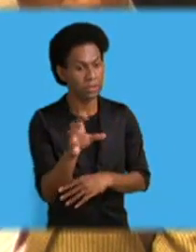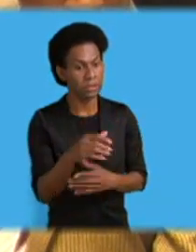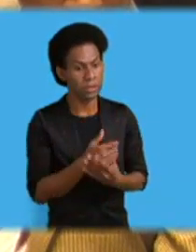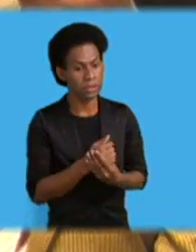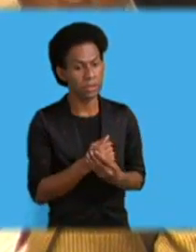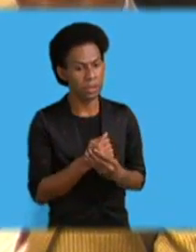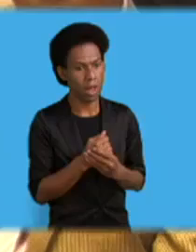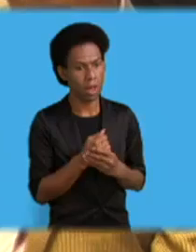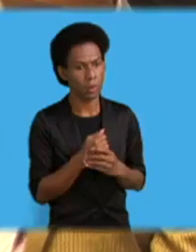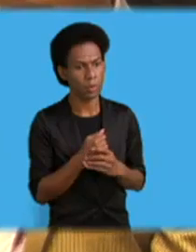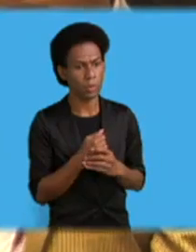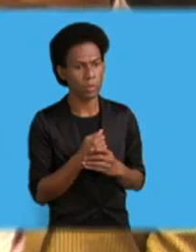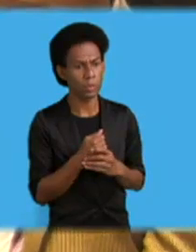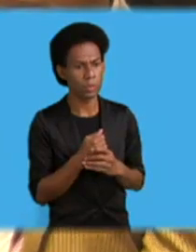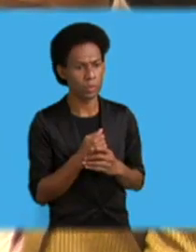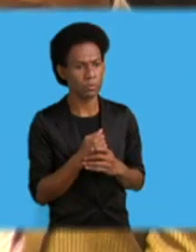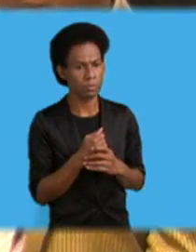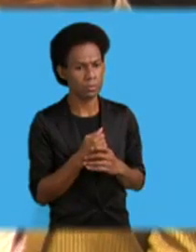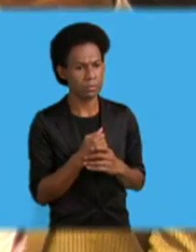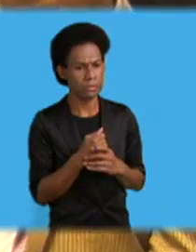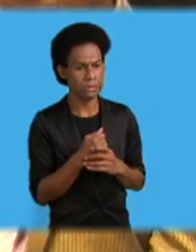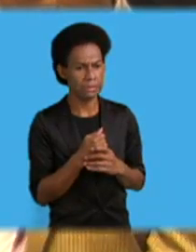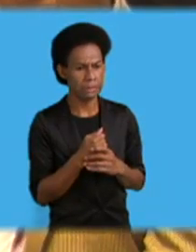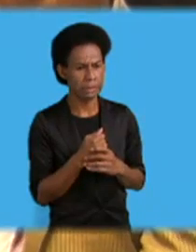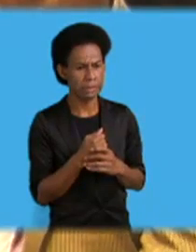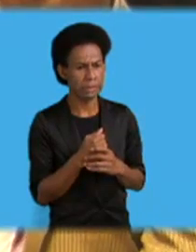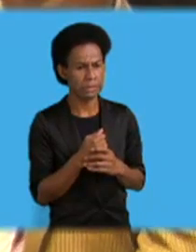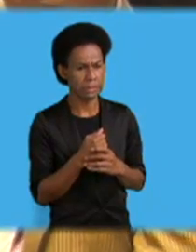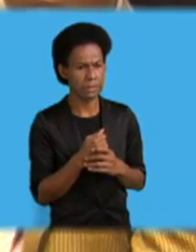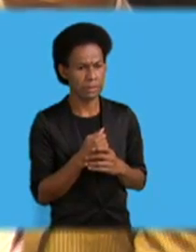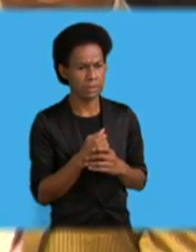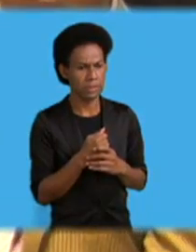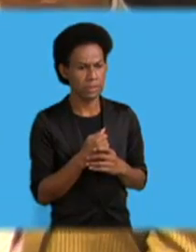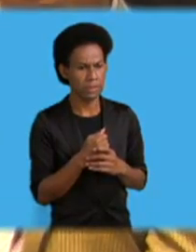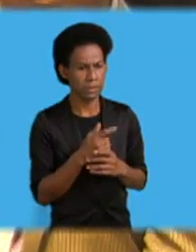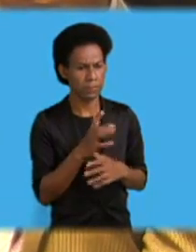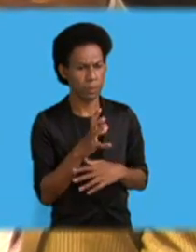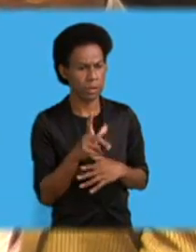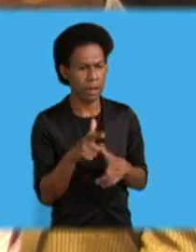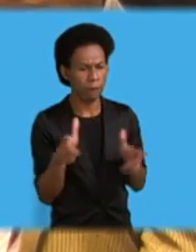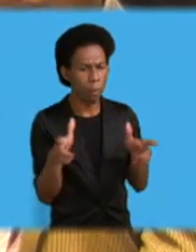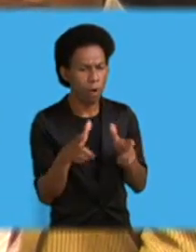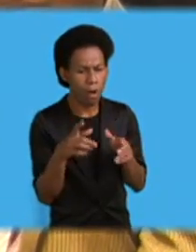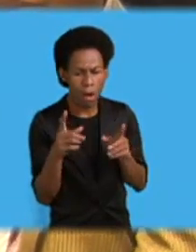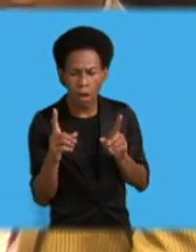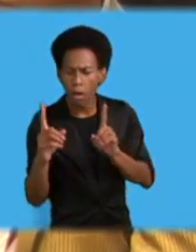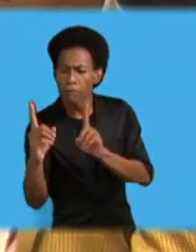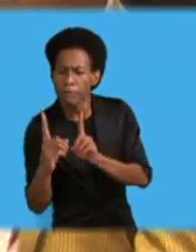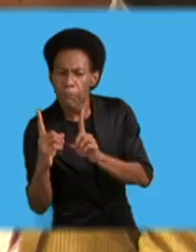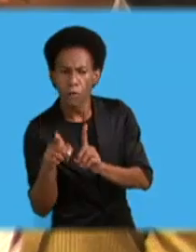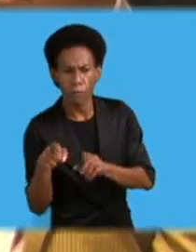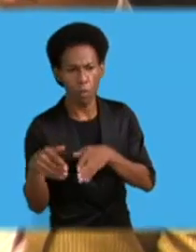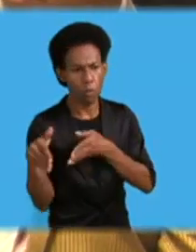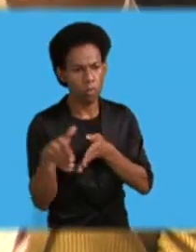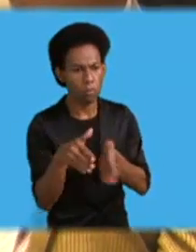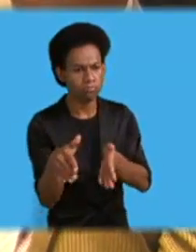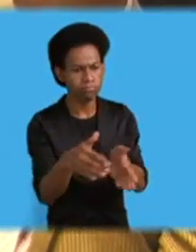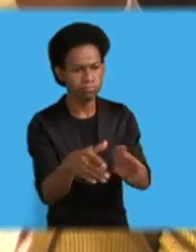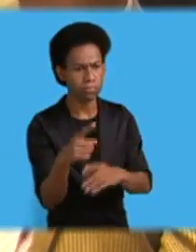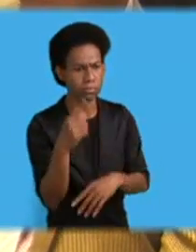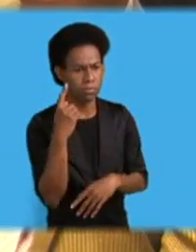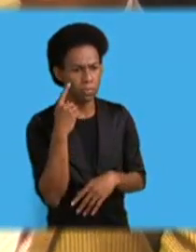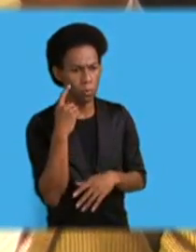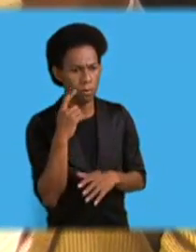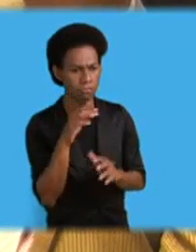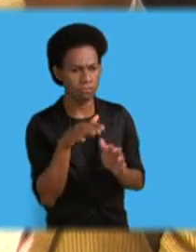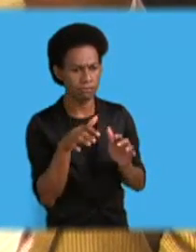submergence of forests in the dams, Waturu, Monasabu, and Nandaribatu. We